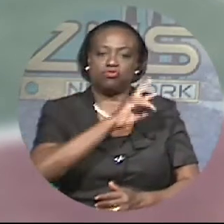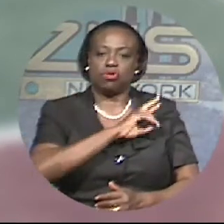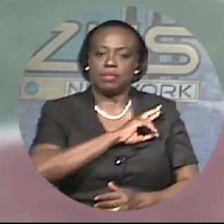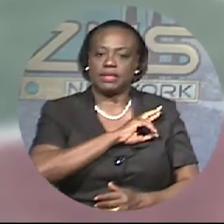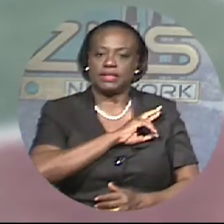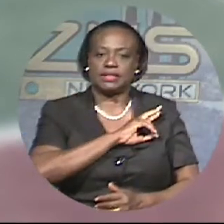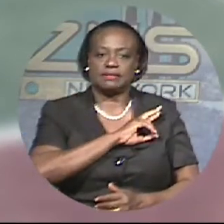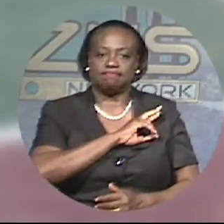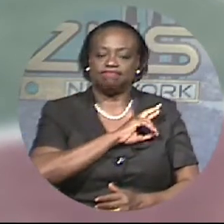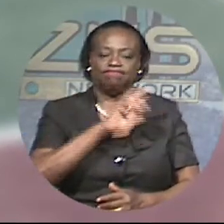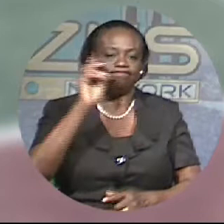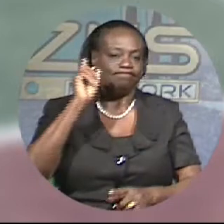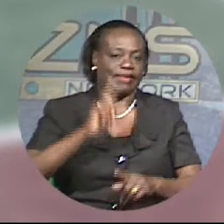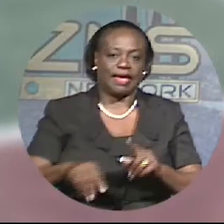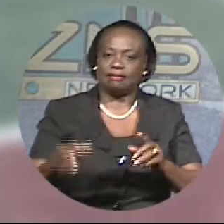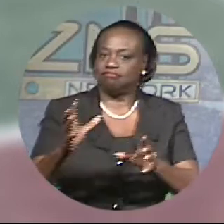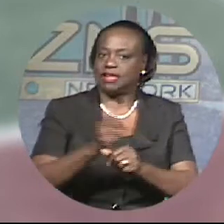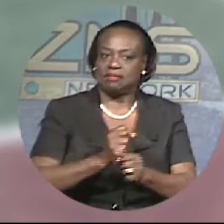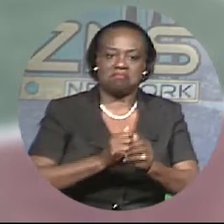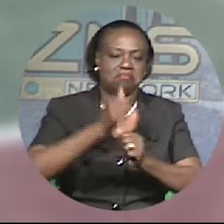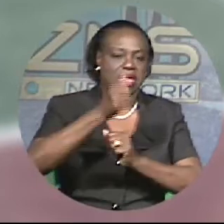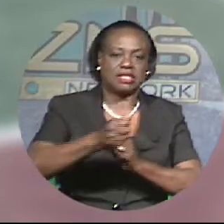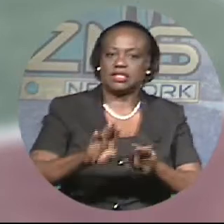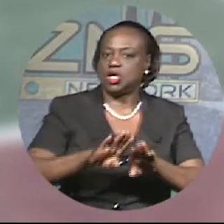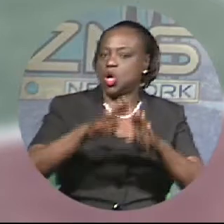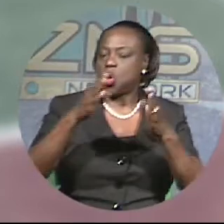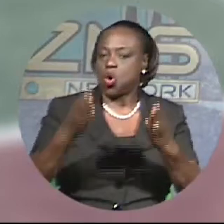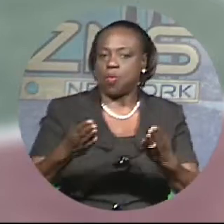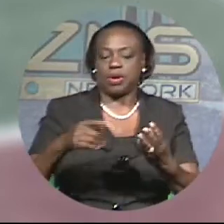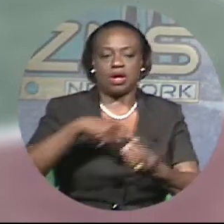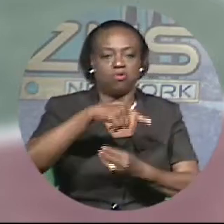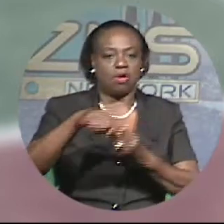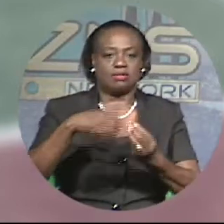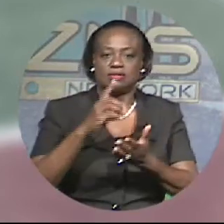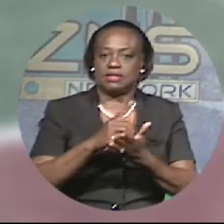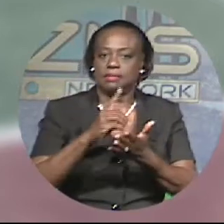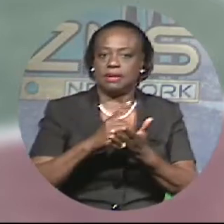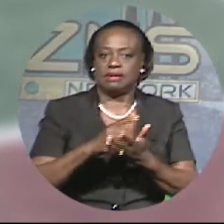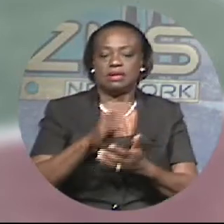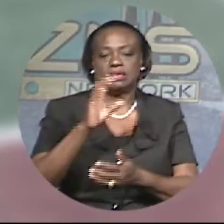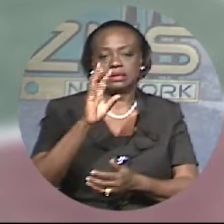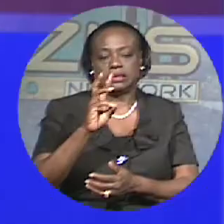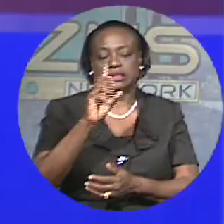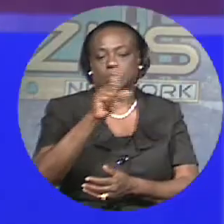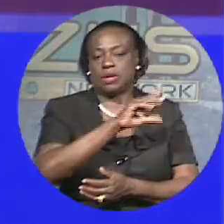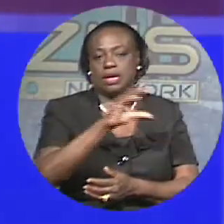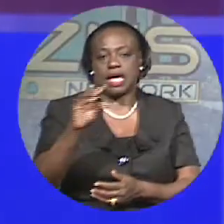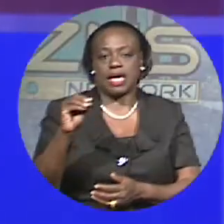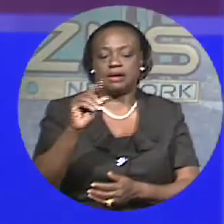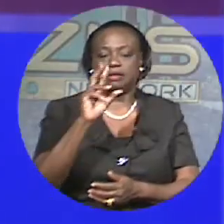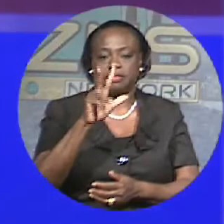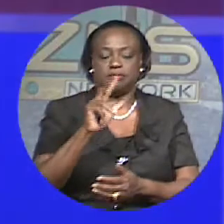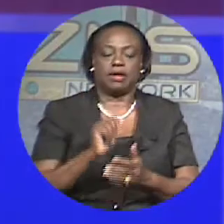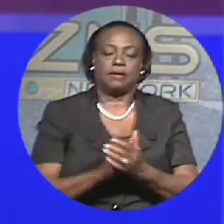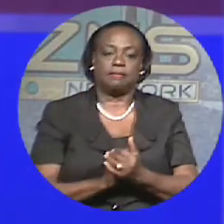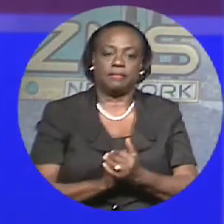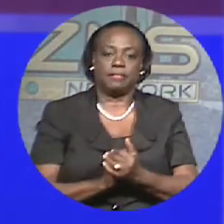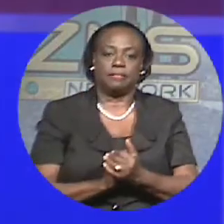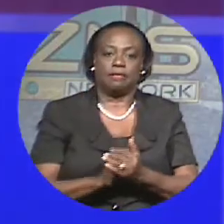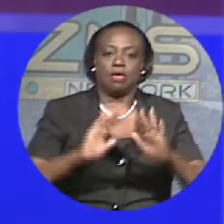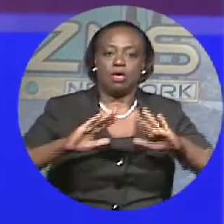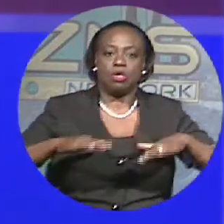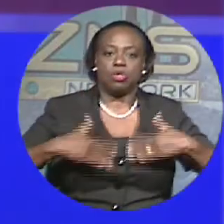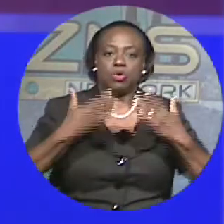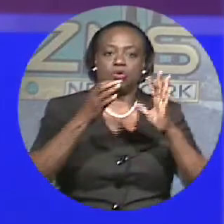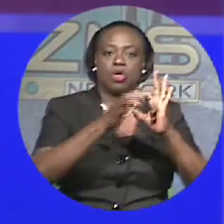get past the opening round of doubles, losing to the top-seeded Russians 6-1 and 3. Our youth Olympic swimmers